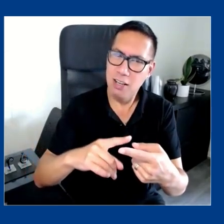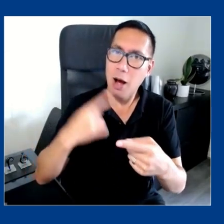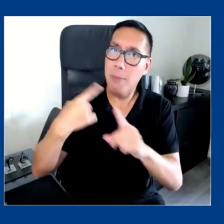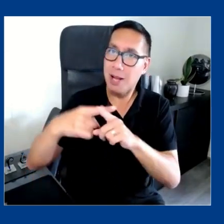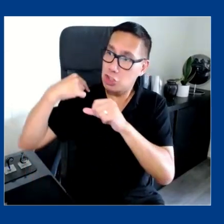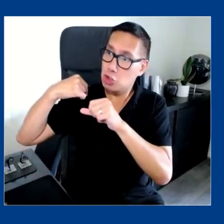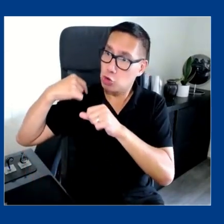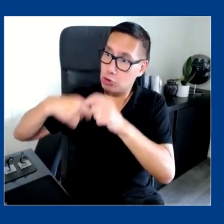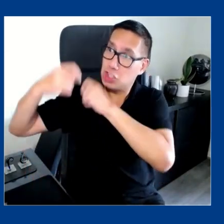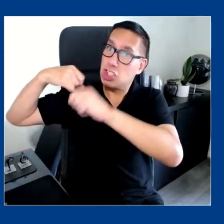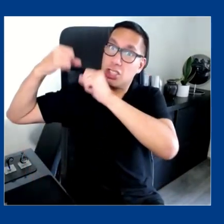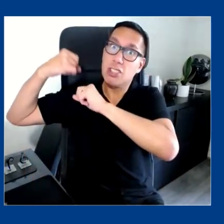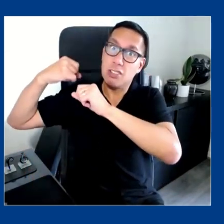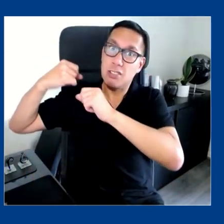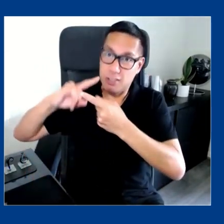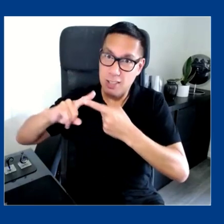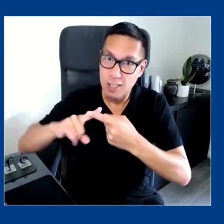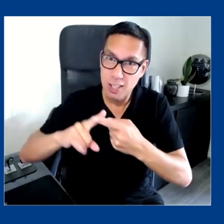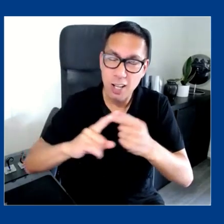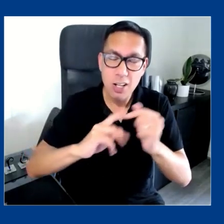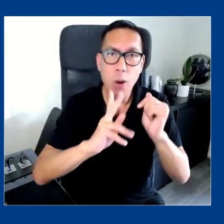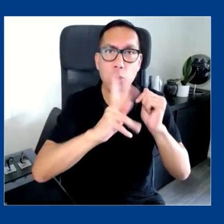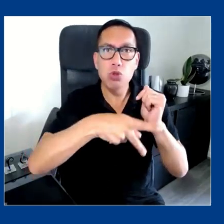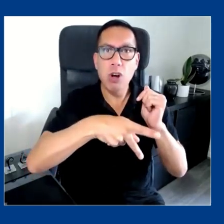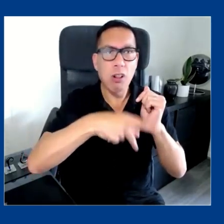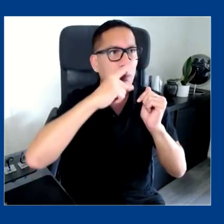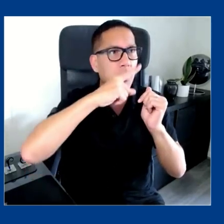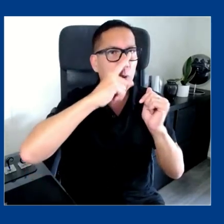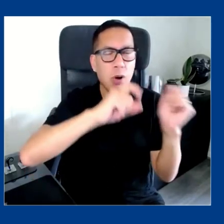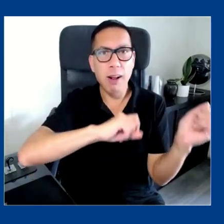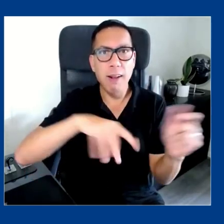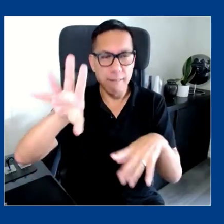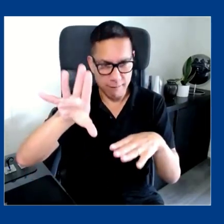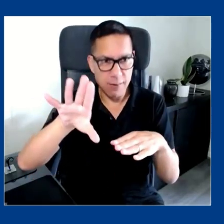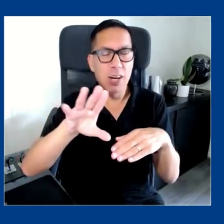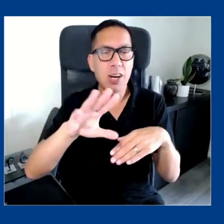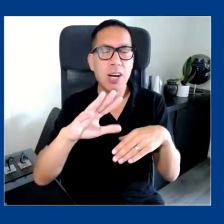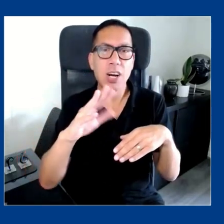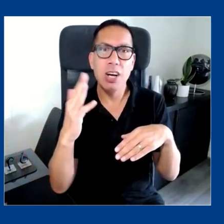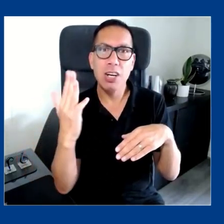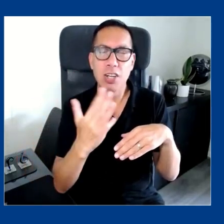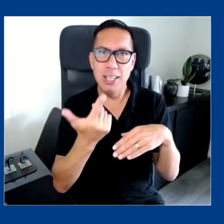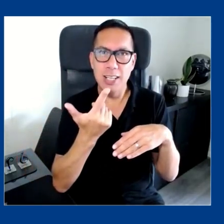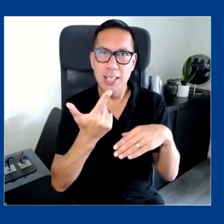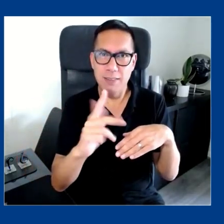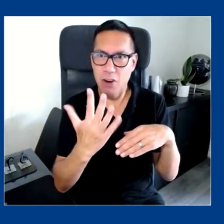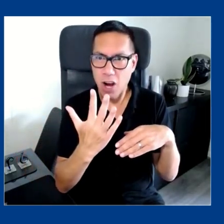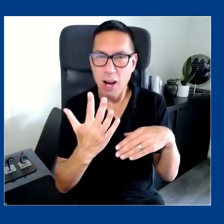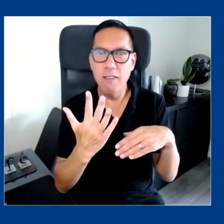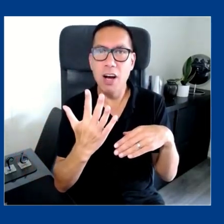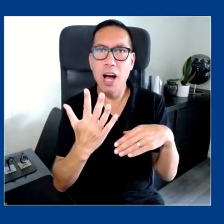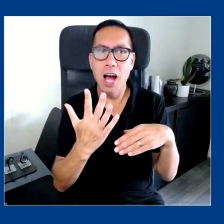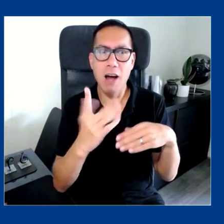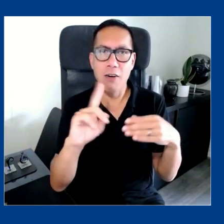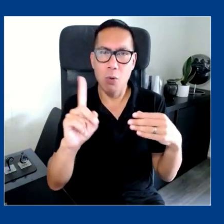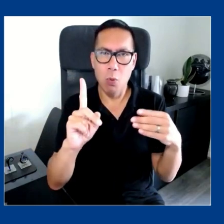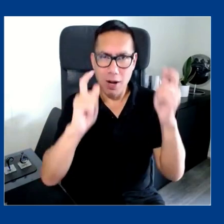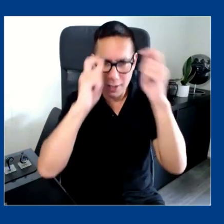after the Portuguese left in 1975, there was the terrible Indonesian occupation of Timor-Leste.